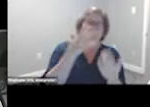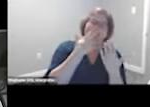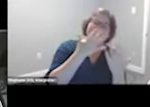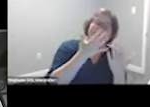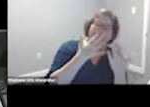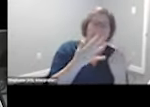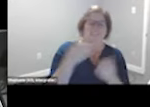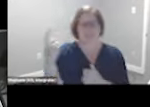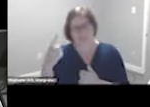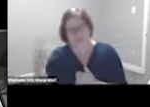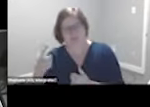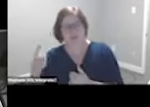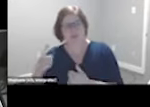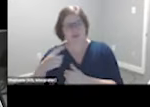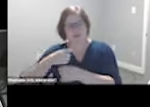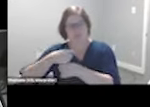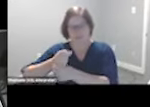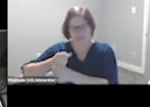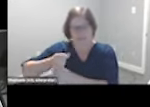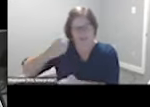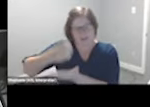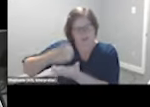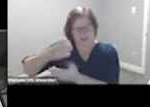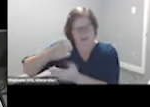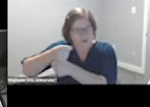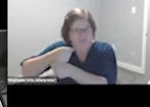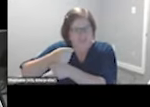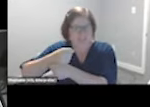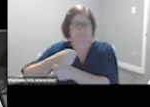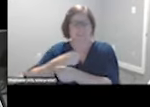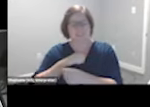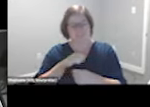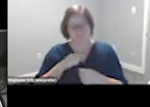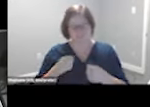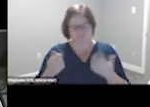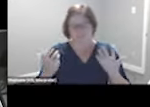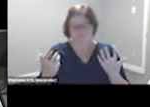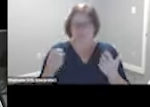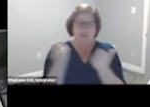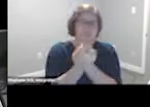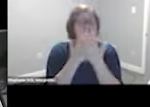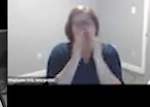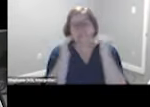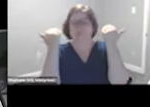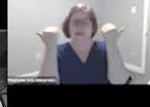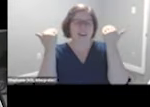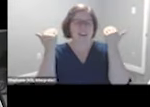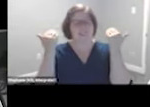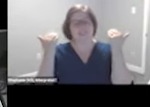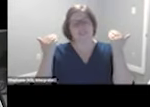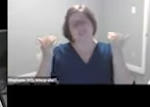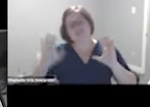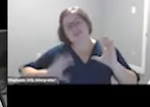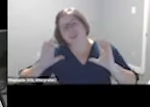someone prepared their coffee after the kind of meal, and everybody smile to talk about that and